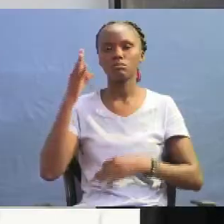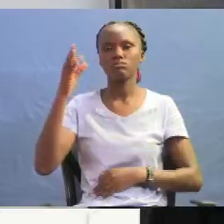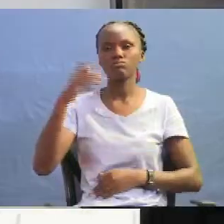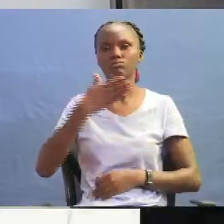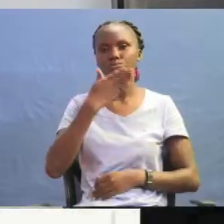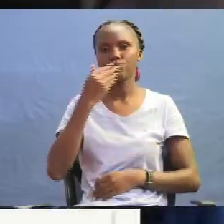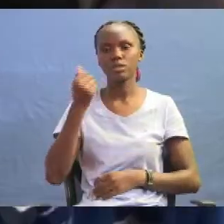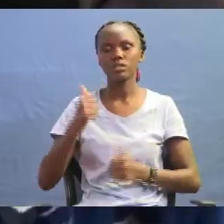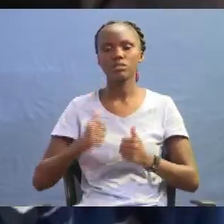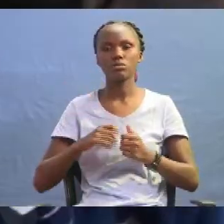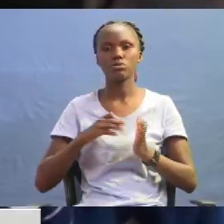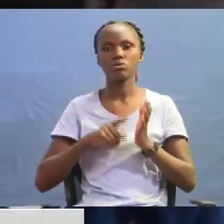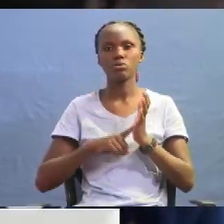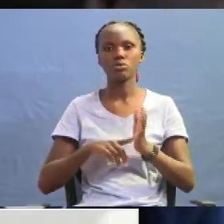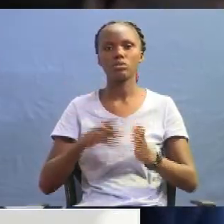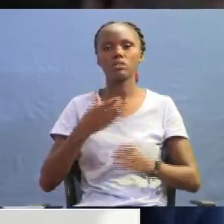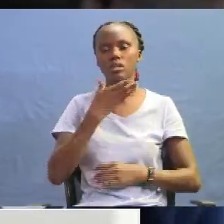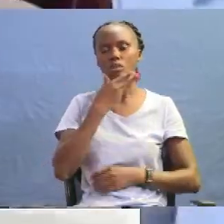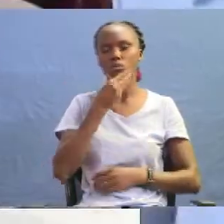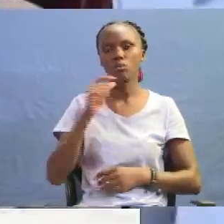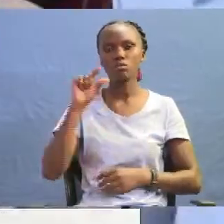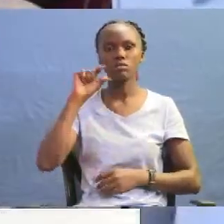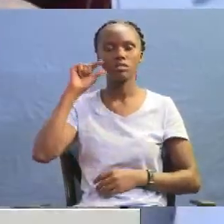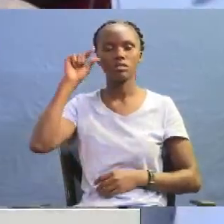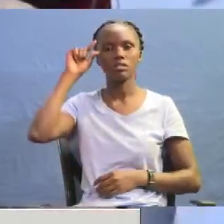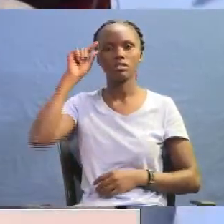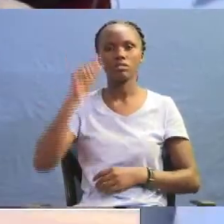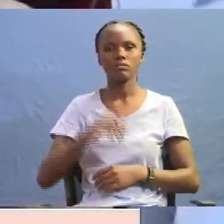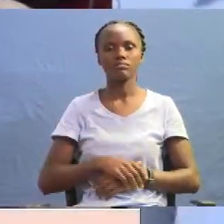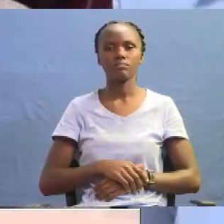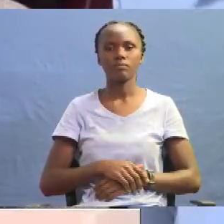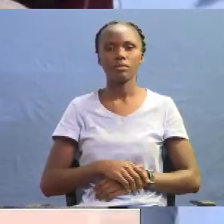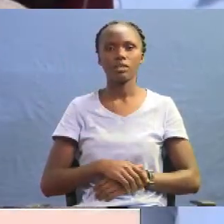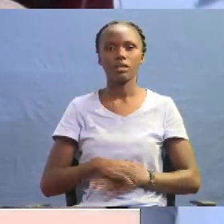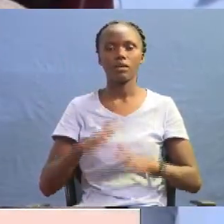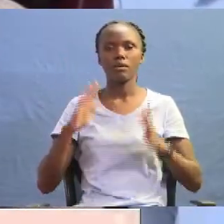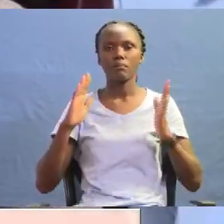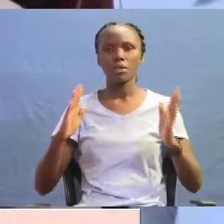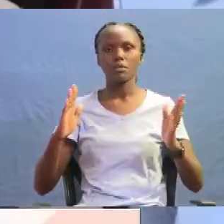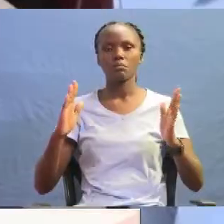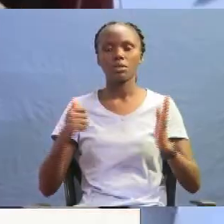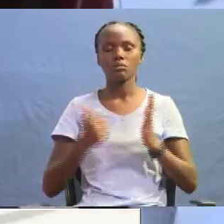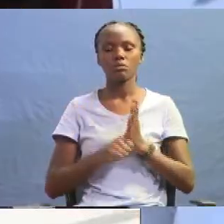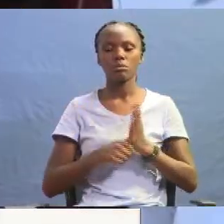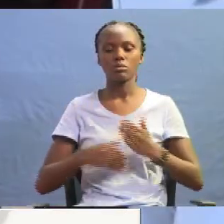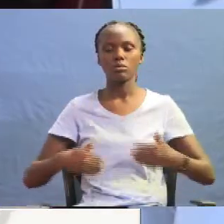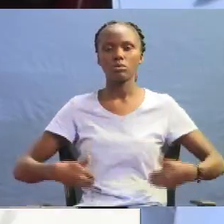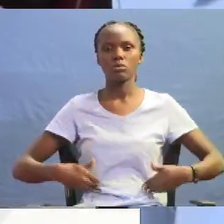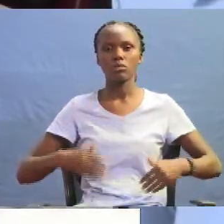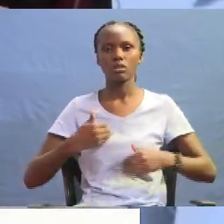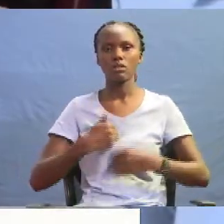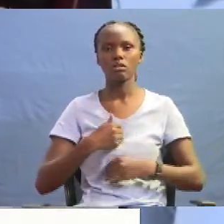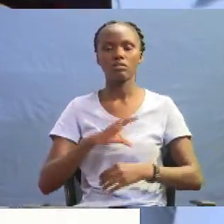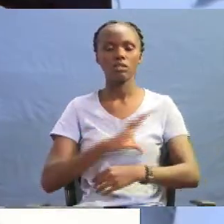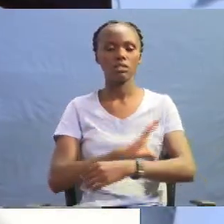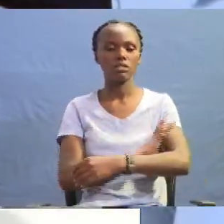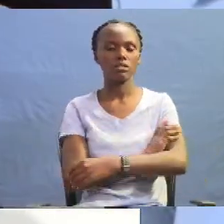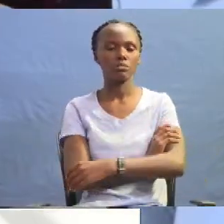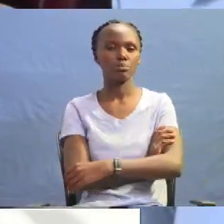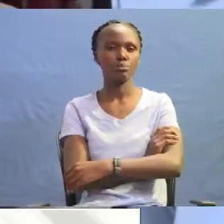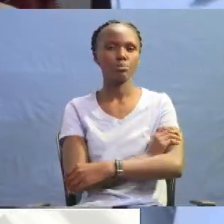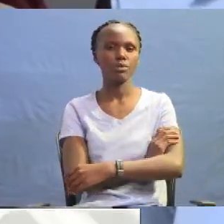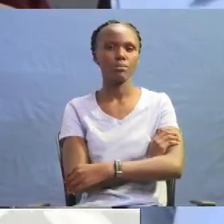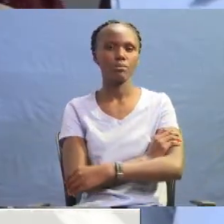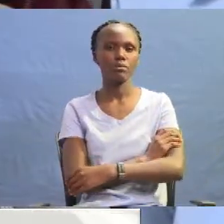responsible future under the boy-child agenda. The greatest challenge that the youth face is negative peer